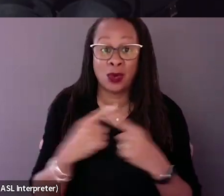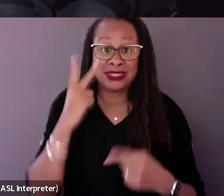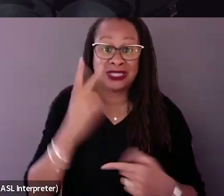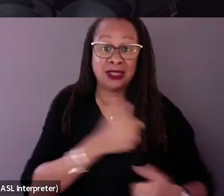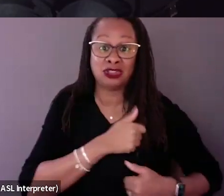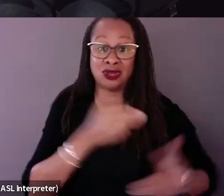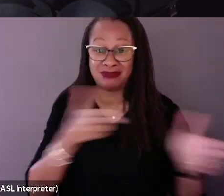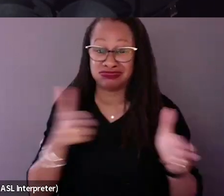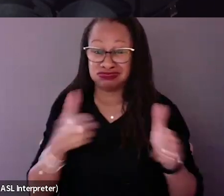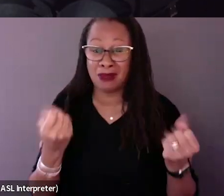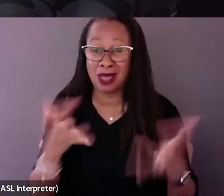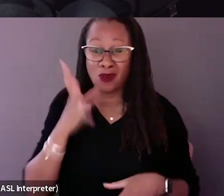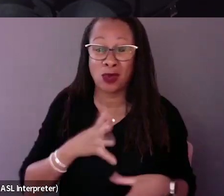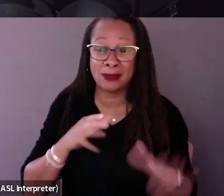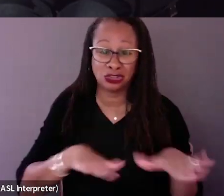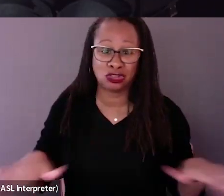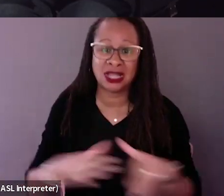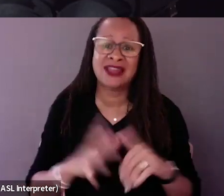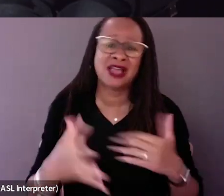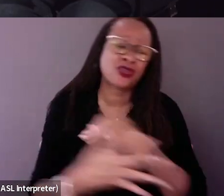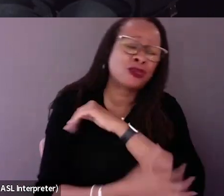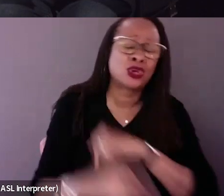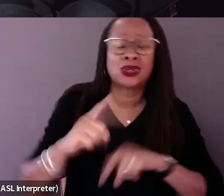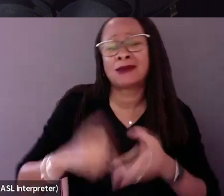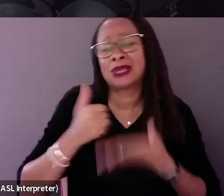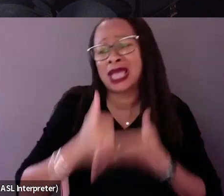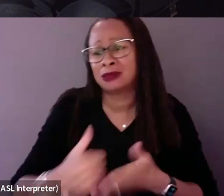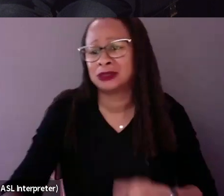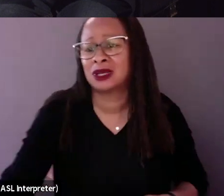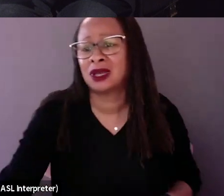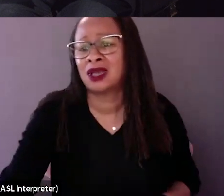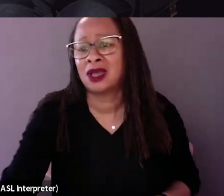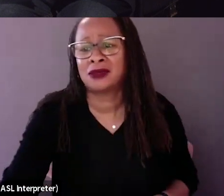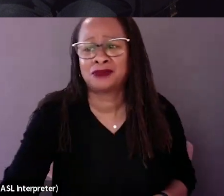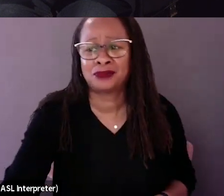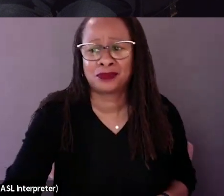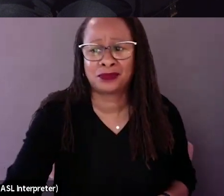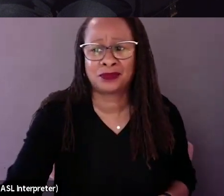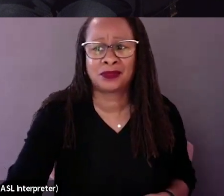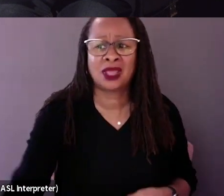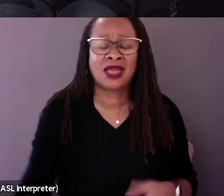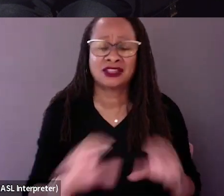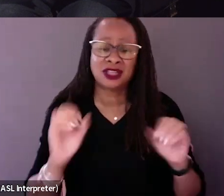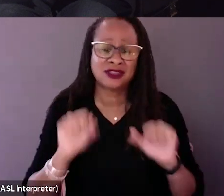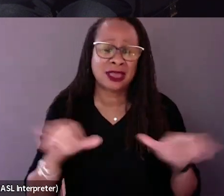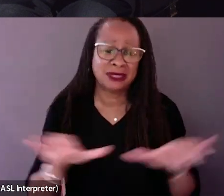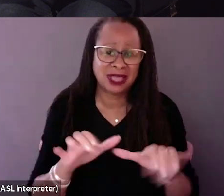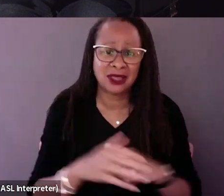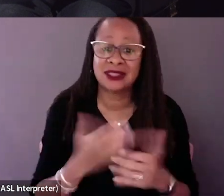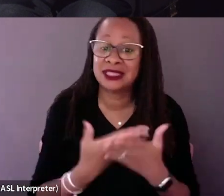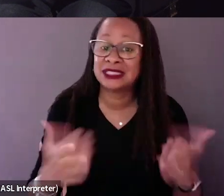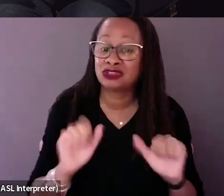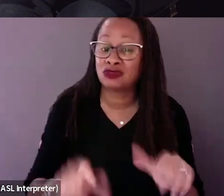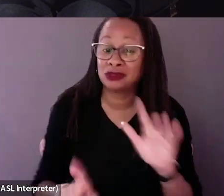they're too poor. They can't be helped. Like, there's nothing that can be done. And so these things really